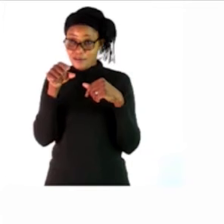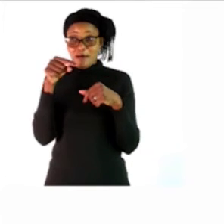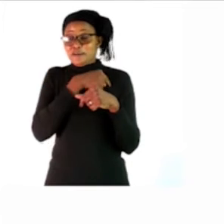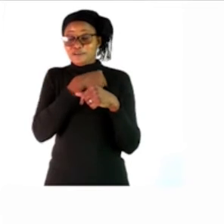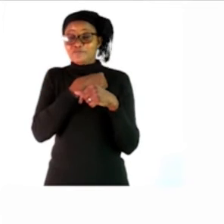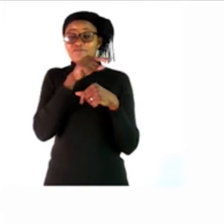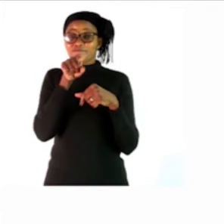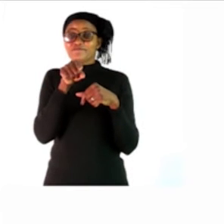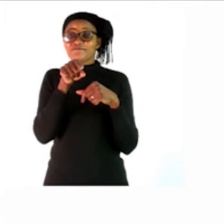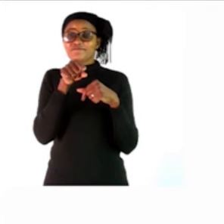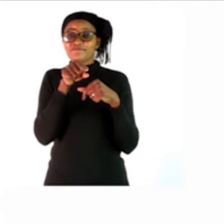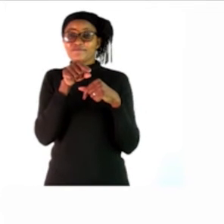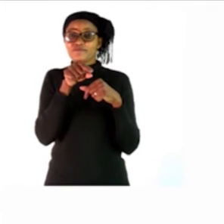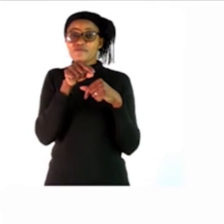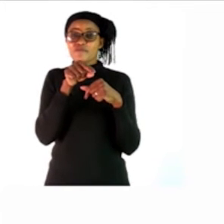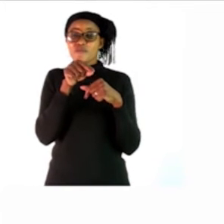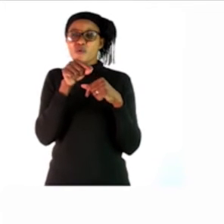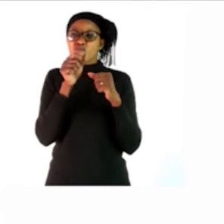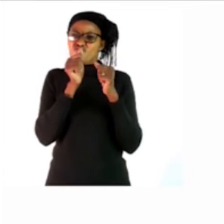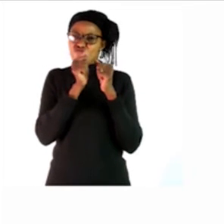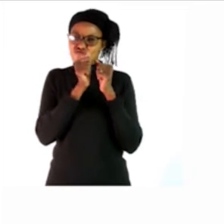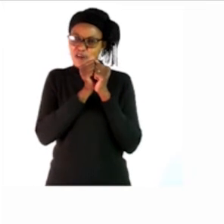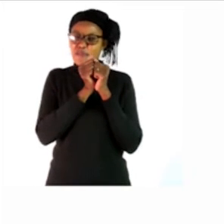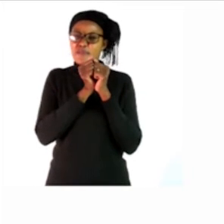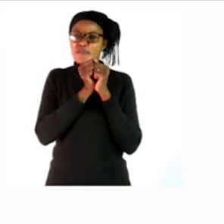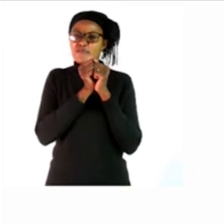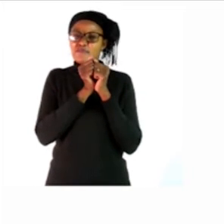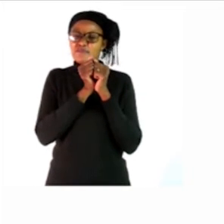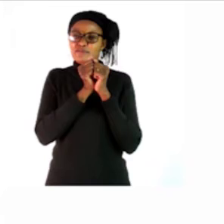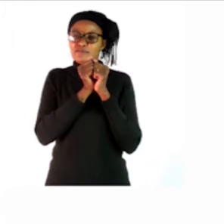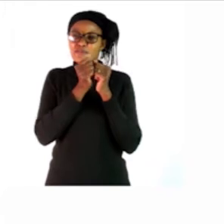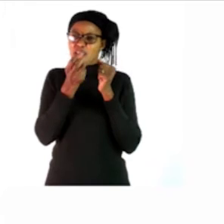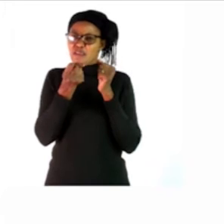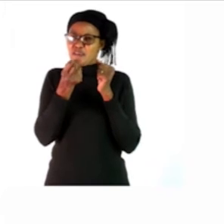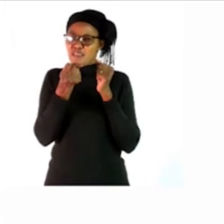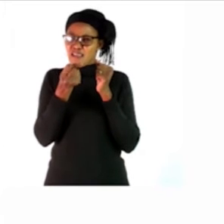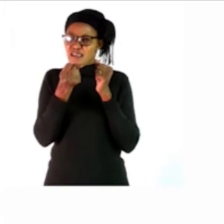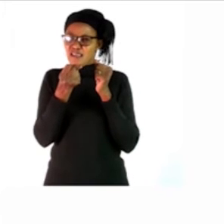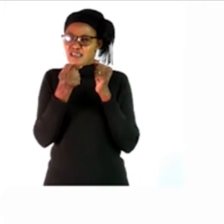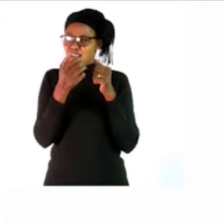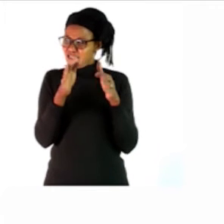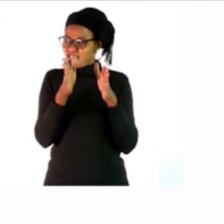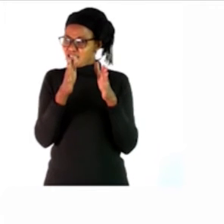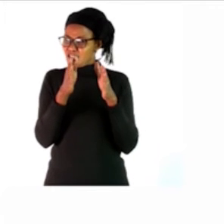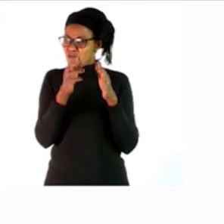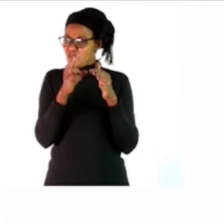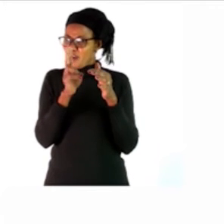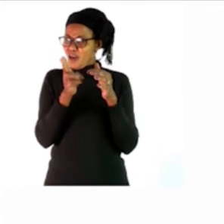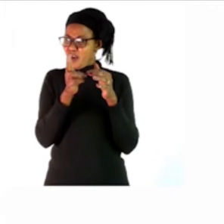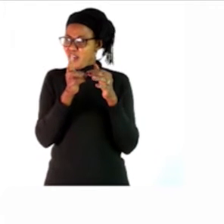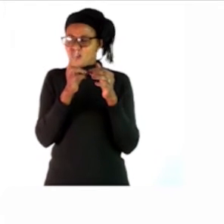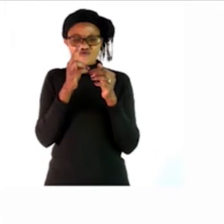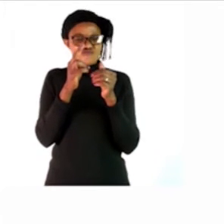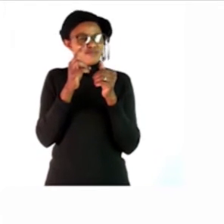Under her is the word with. Does the word with start with a H?